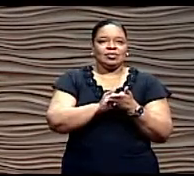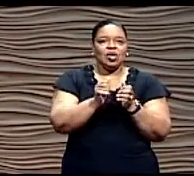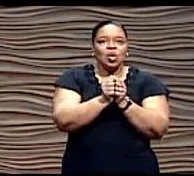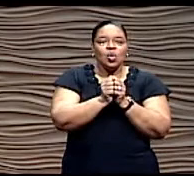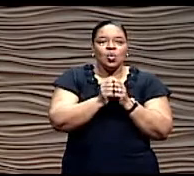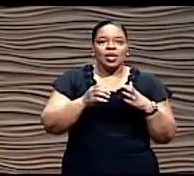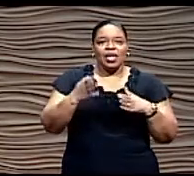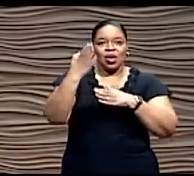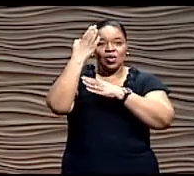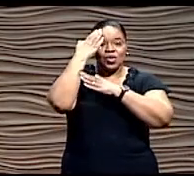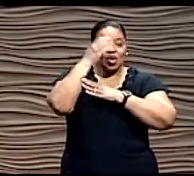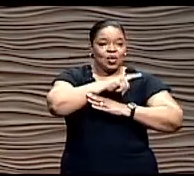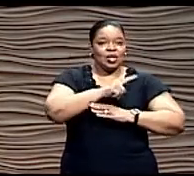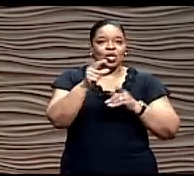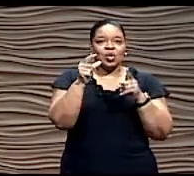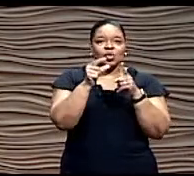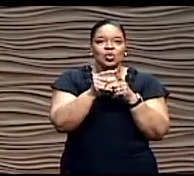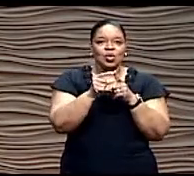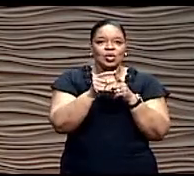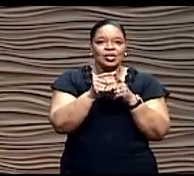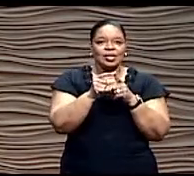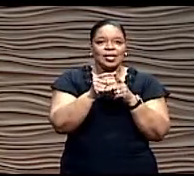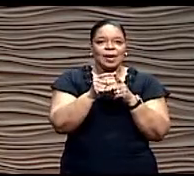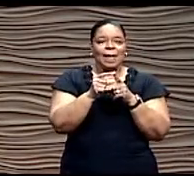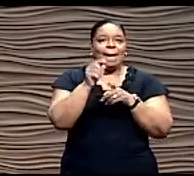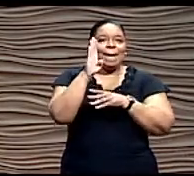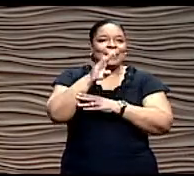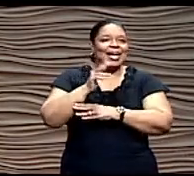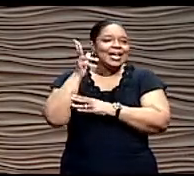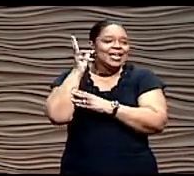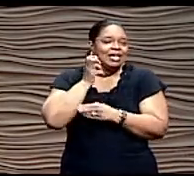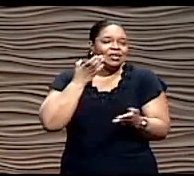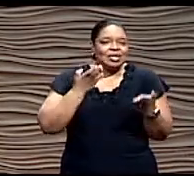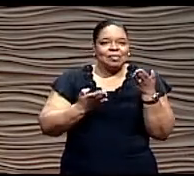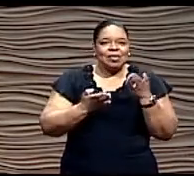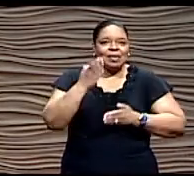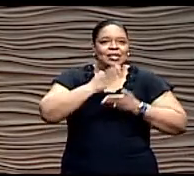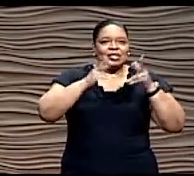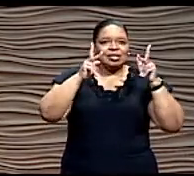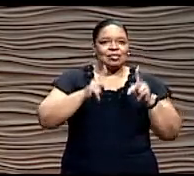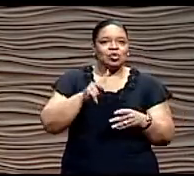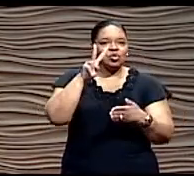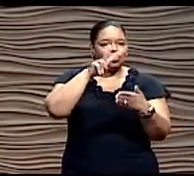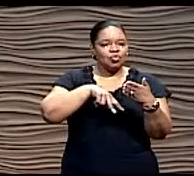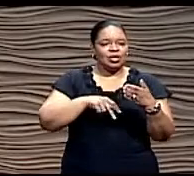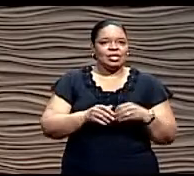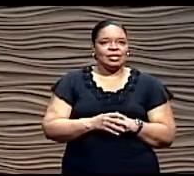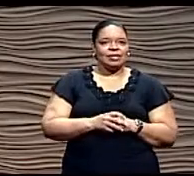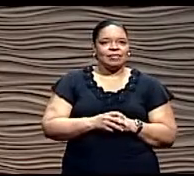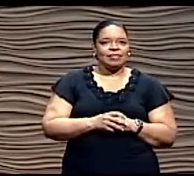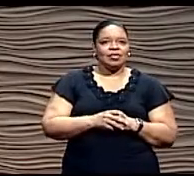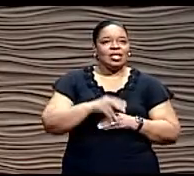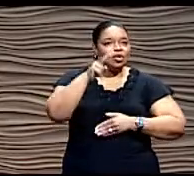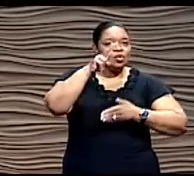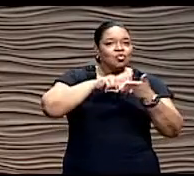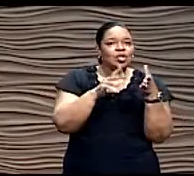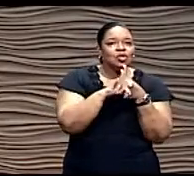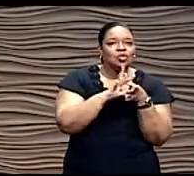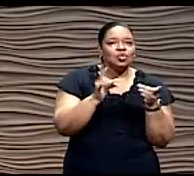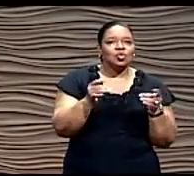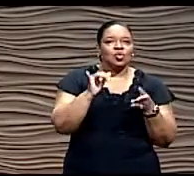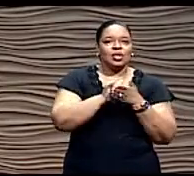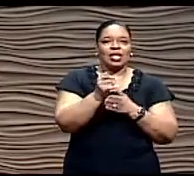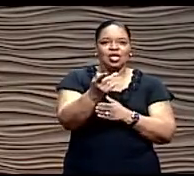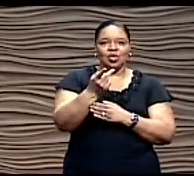without knowing those words by hearing maybe somebody read the story that you and I